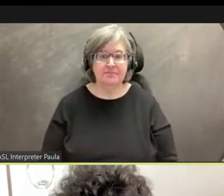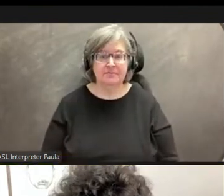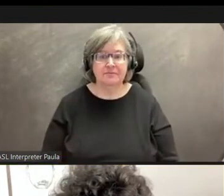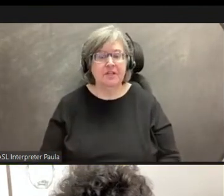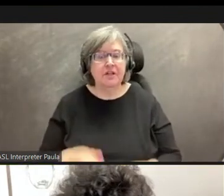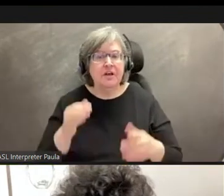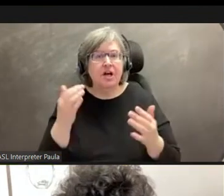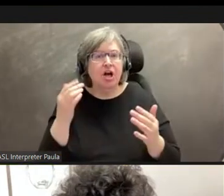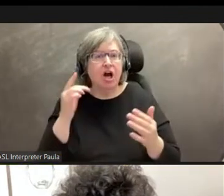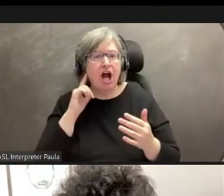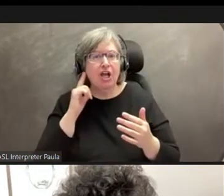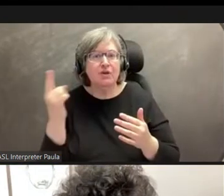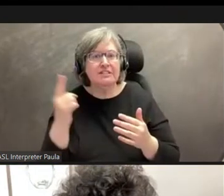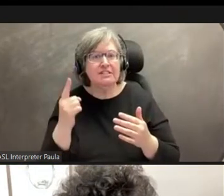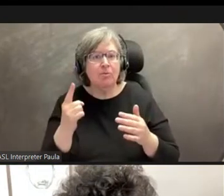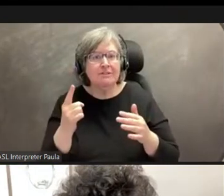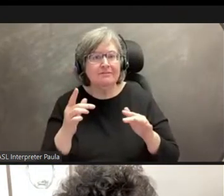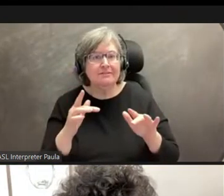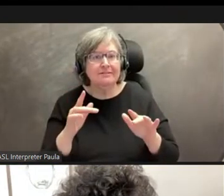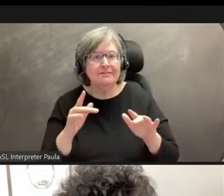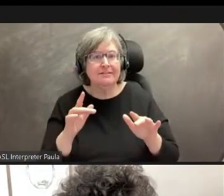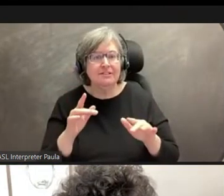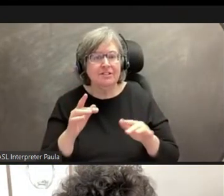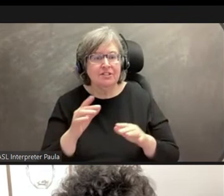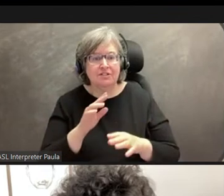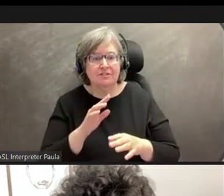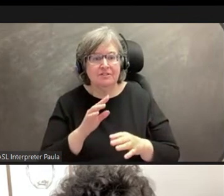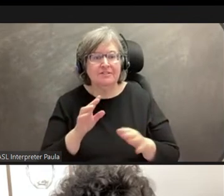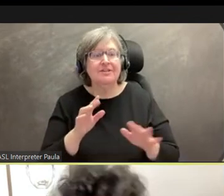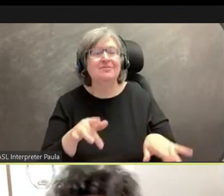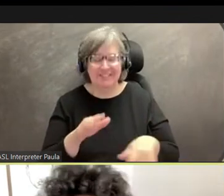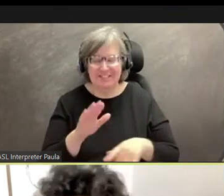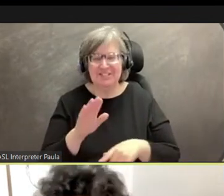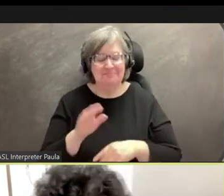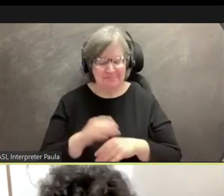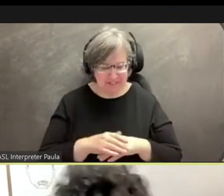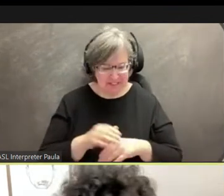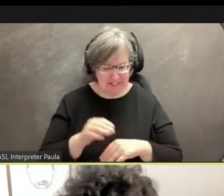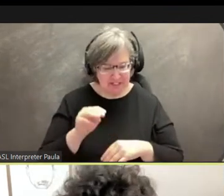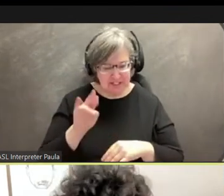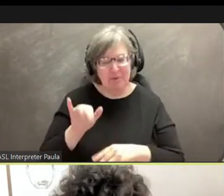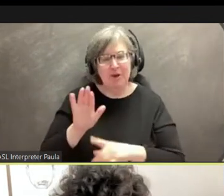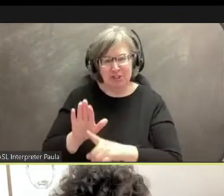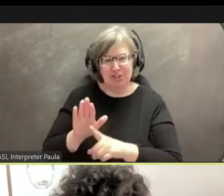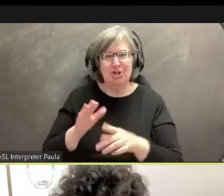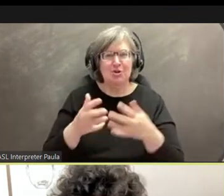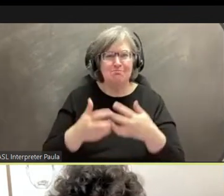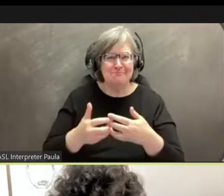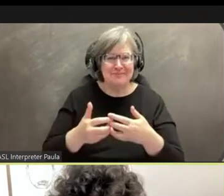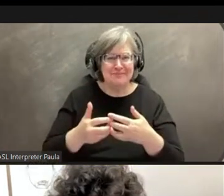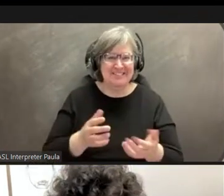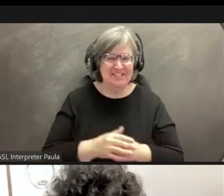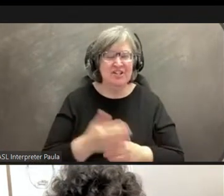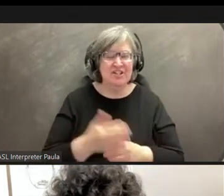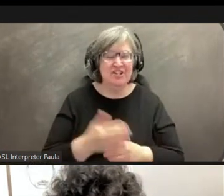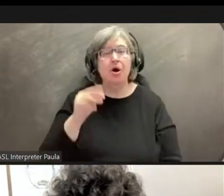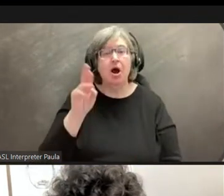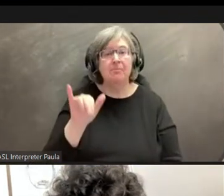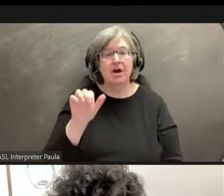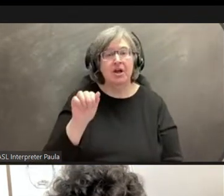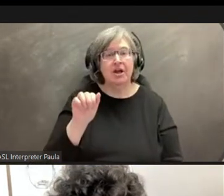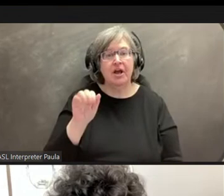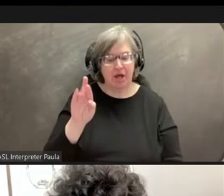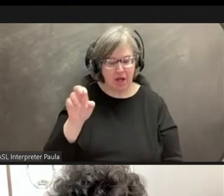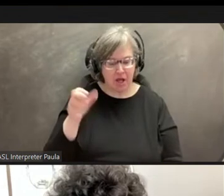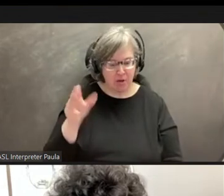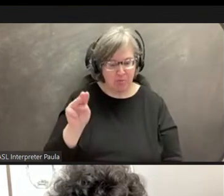unmuted. Mute currently unmuted. Hold plus A button. Am I unmuted now? Yes, we can hear you. Oh, okay, good. I'm Mary Abramson.